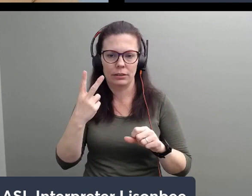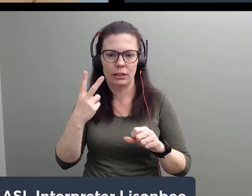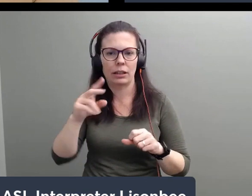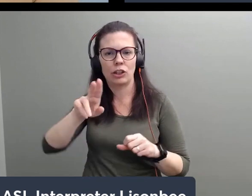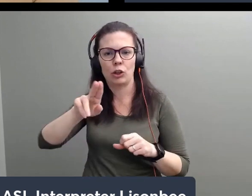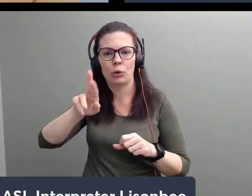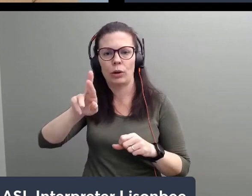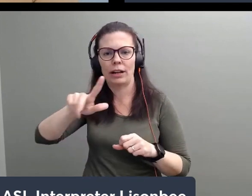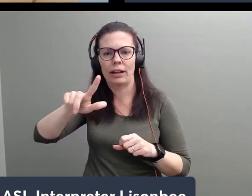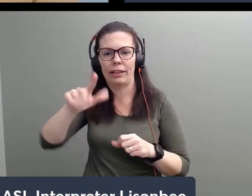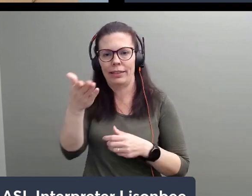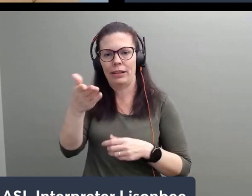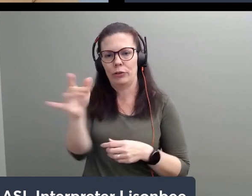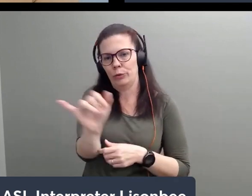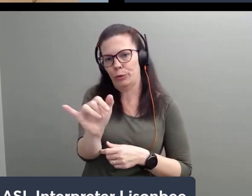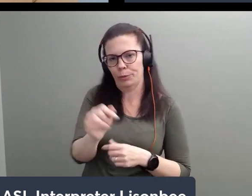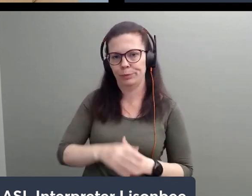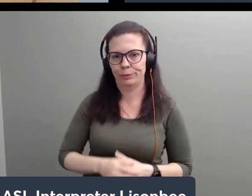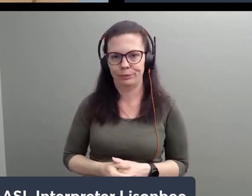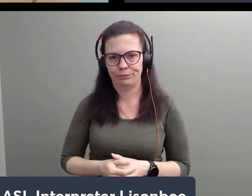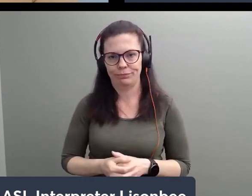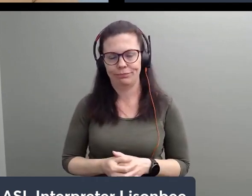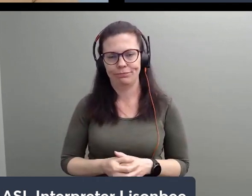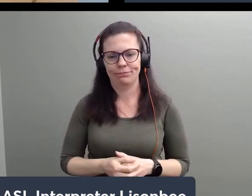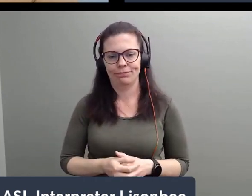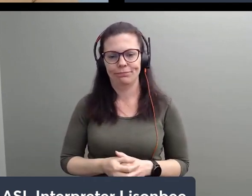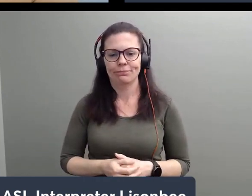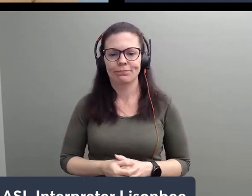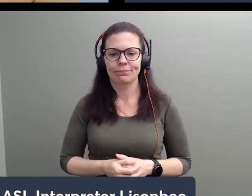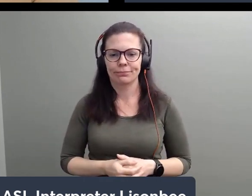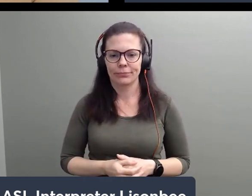URL in there. So